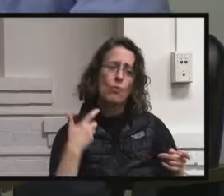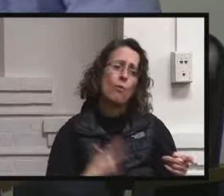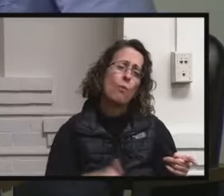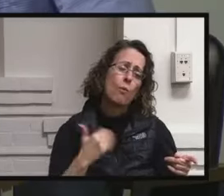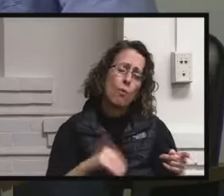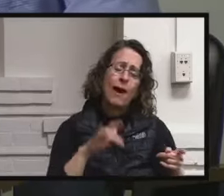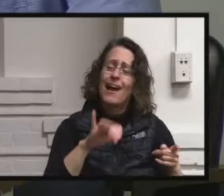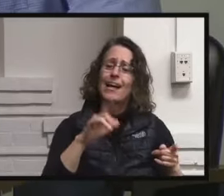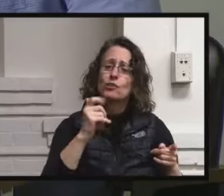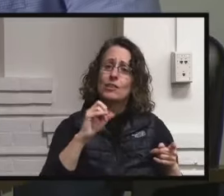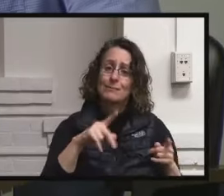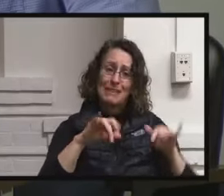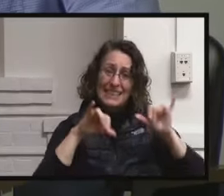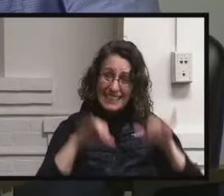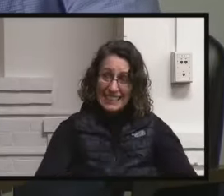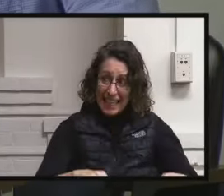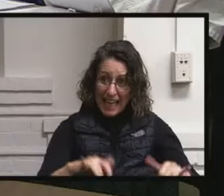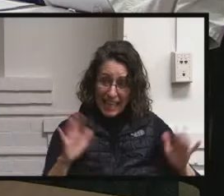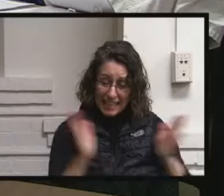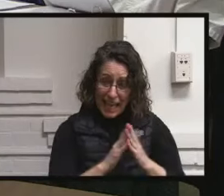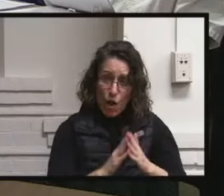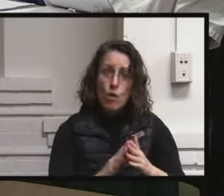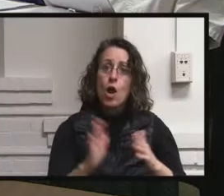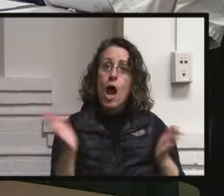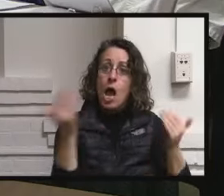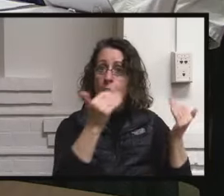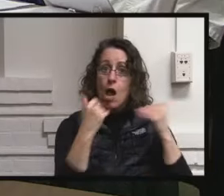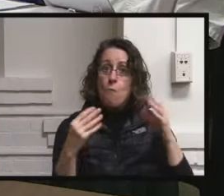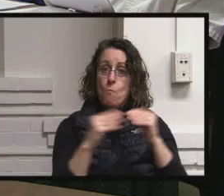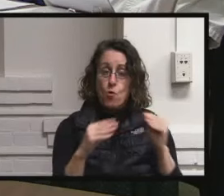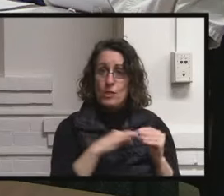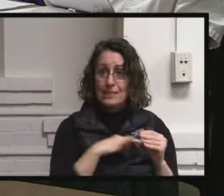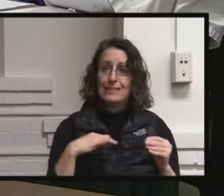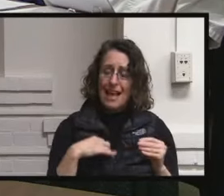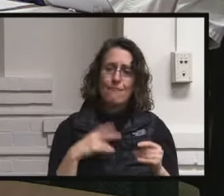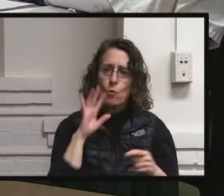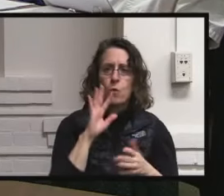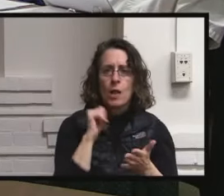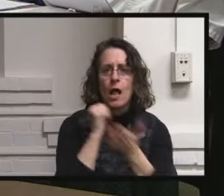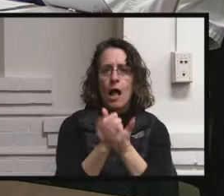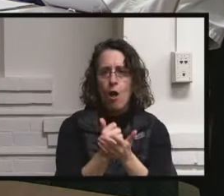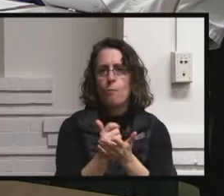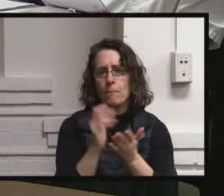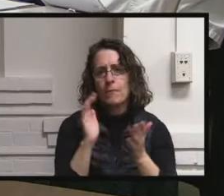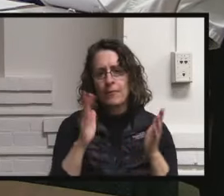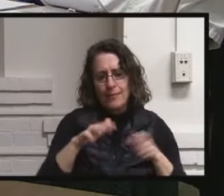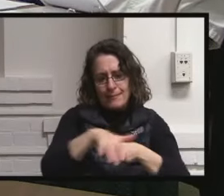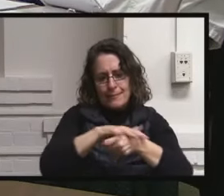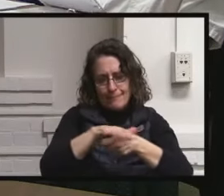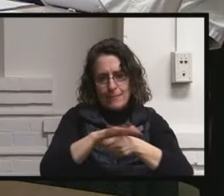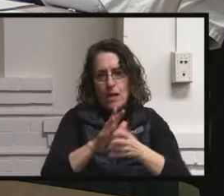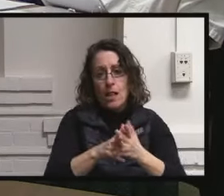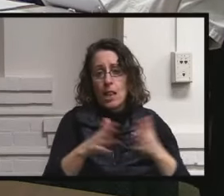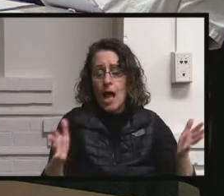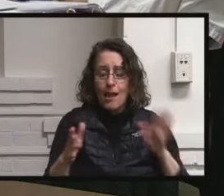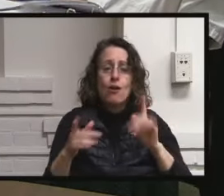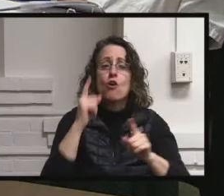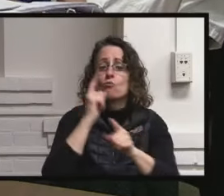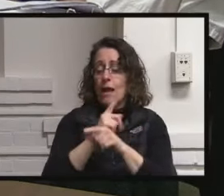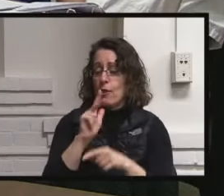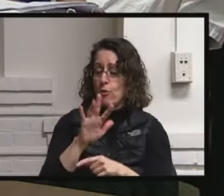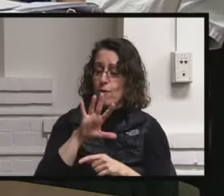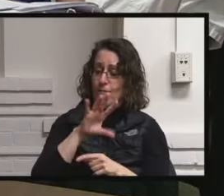regional economy. So it's 35% on the $2 million. Correct. Right. Only on the improvements. Only on the improvements.